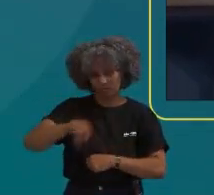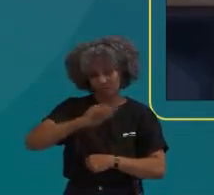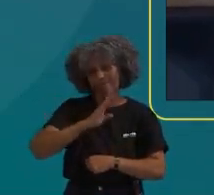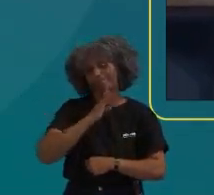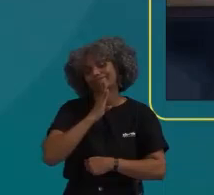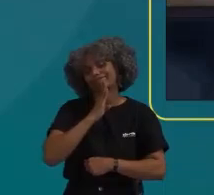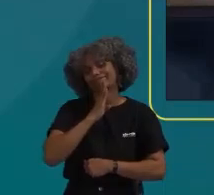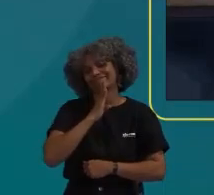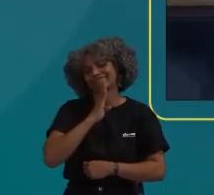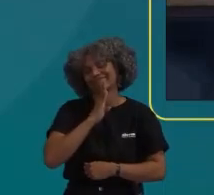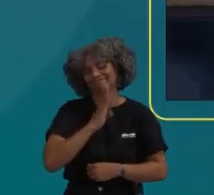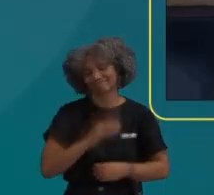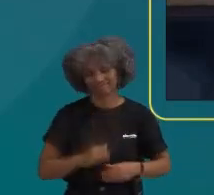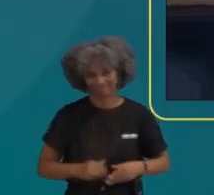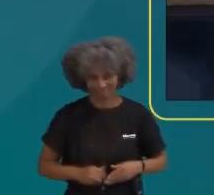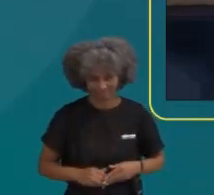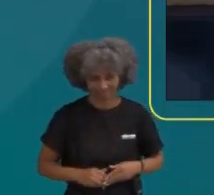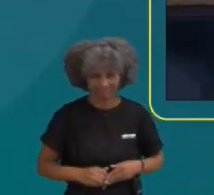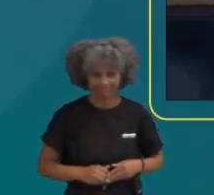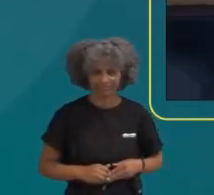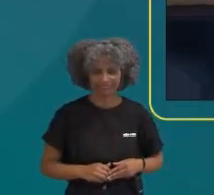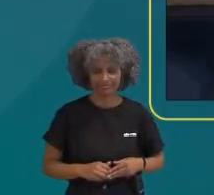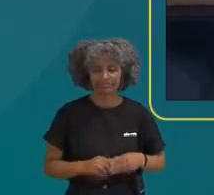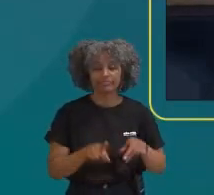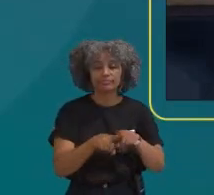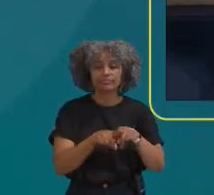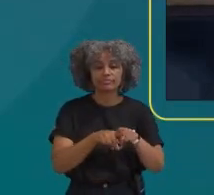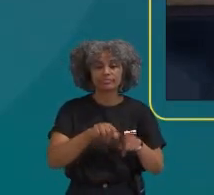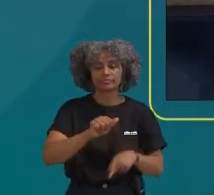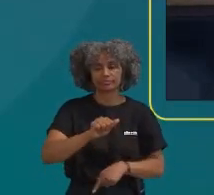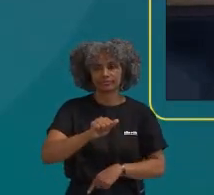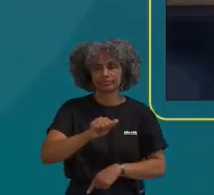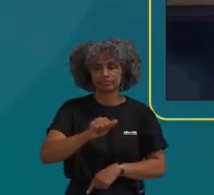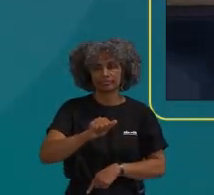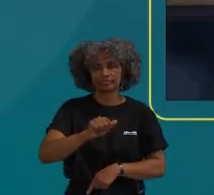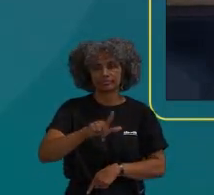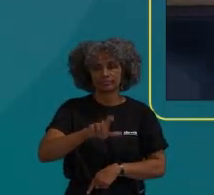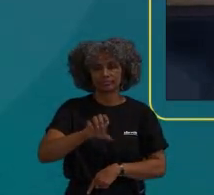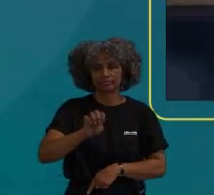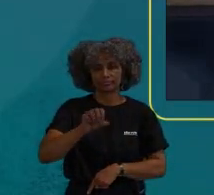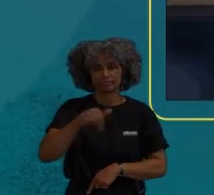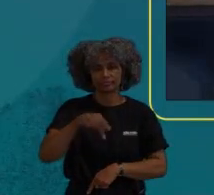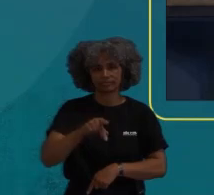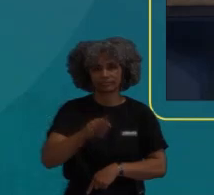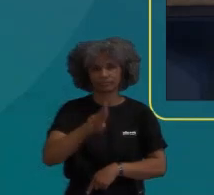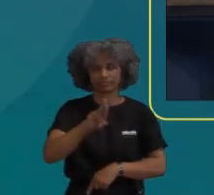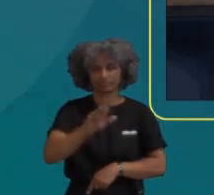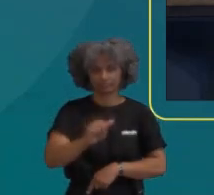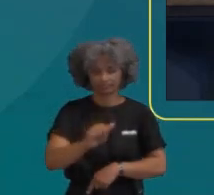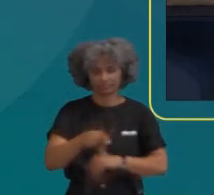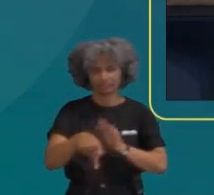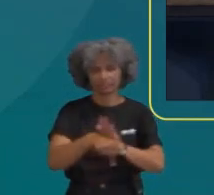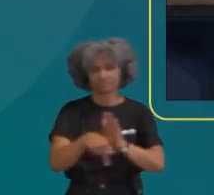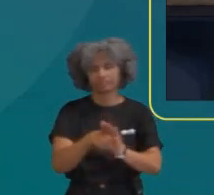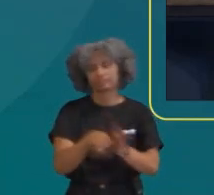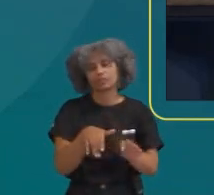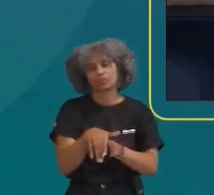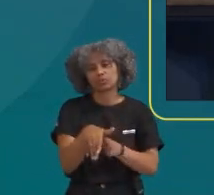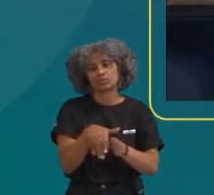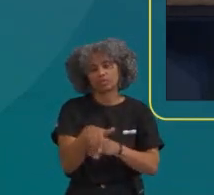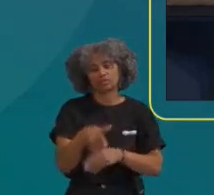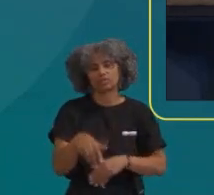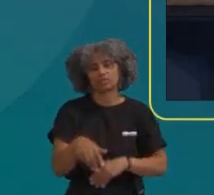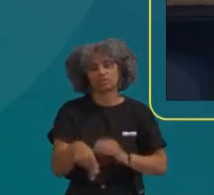Kochi. And then Alejandro Bravo, a councillor from Toronto, another trailblazing city